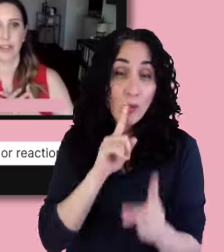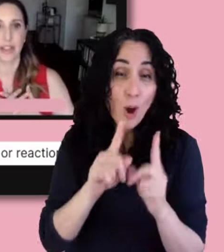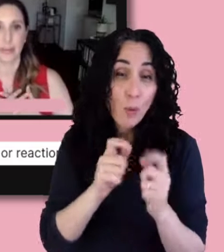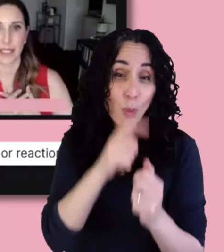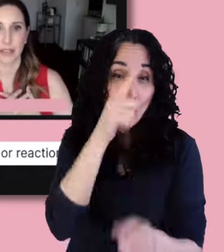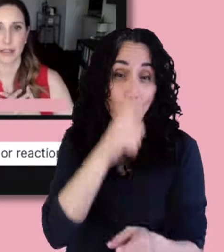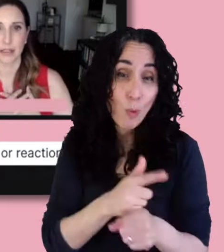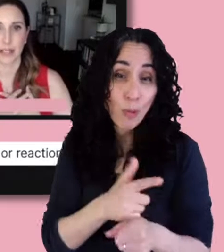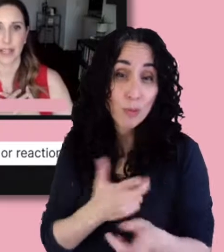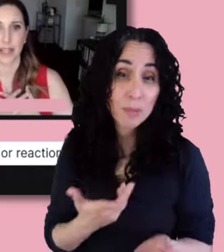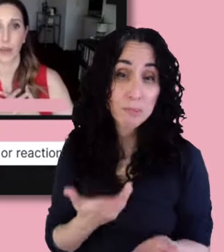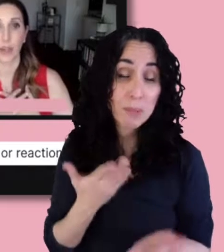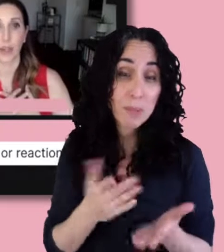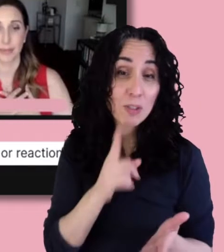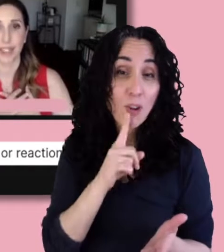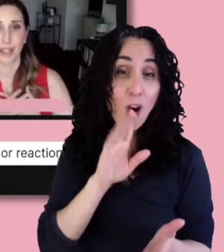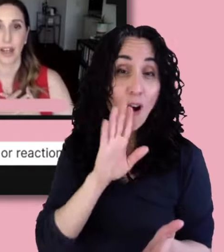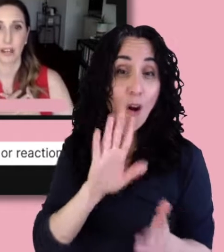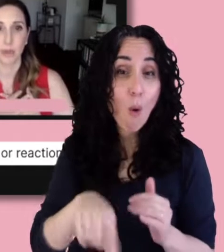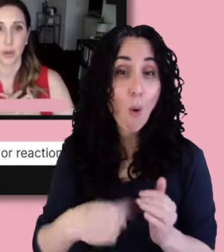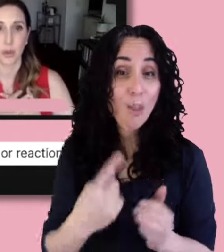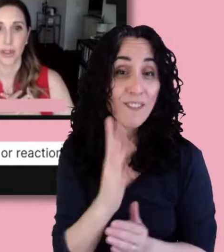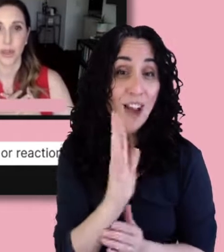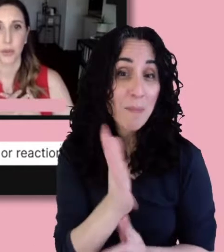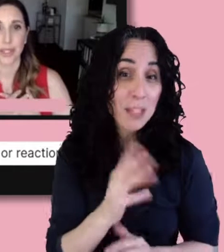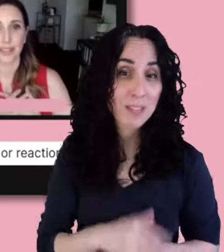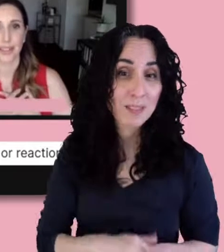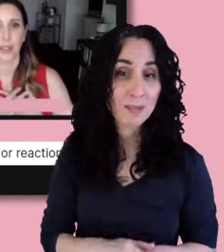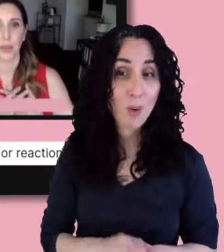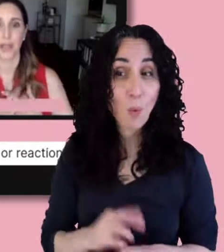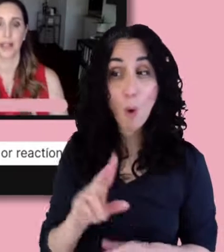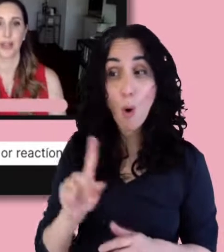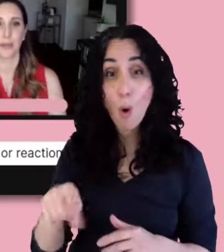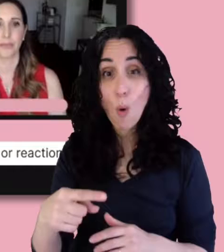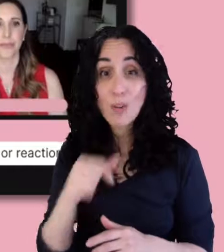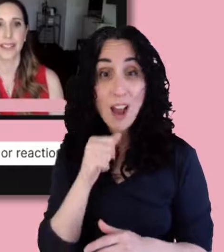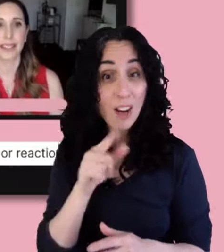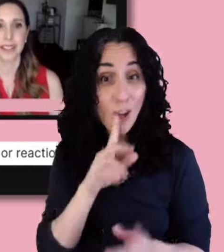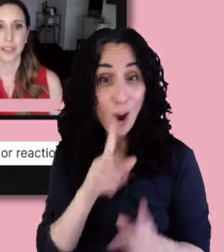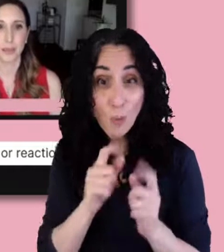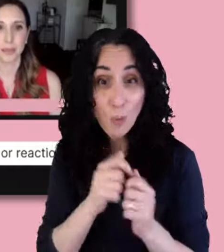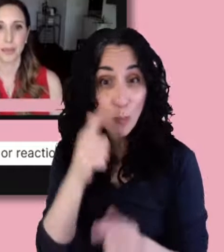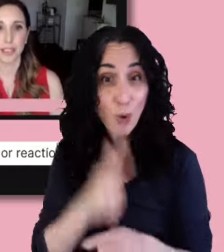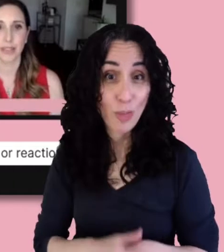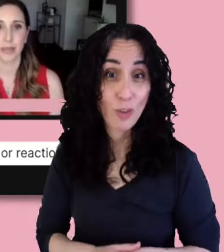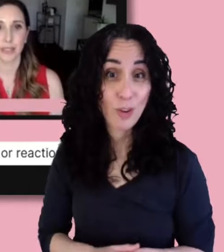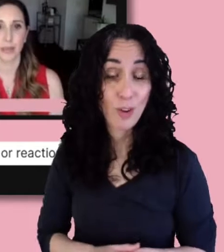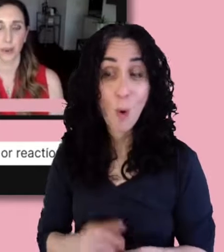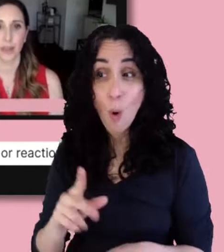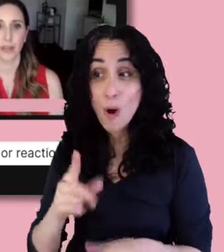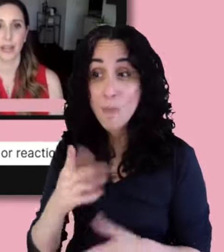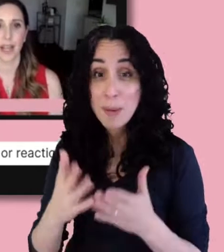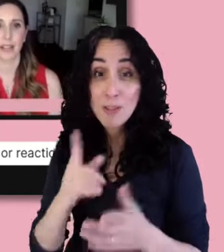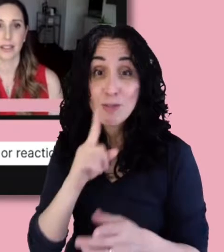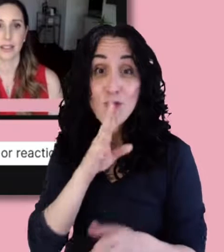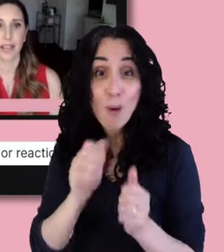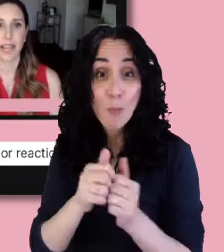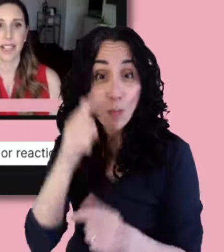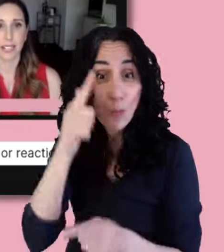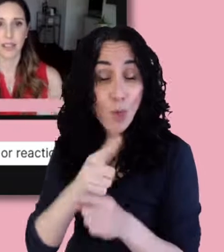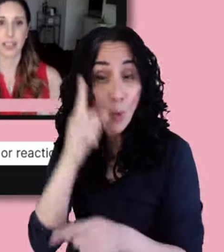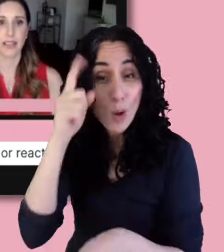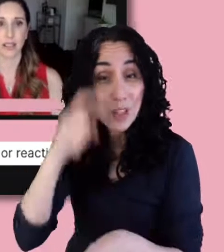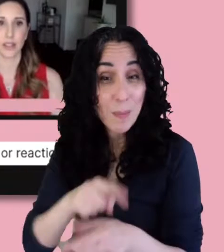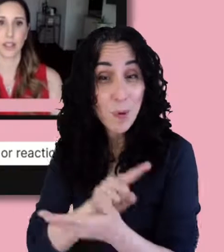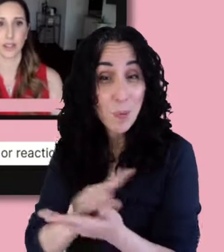for 5 minutes, or not at all, or once a week. it's going to be really, really important that I